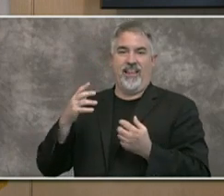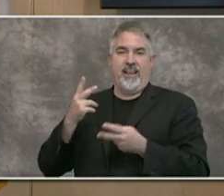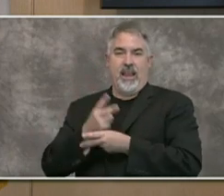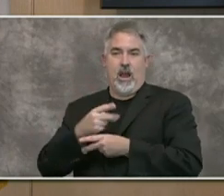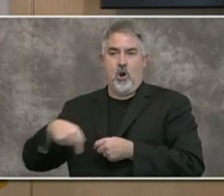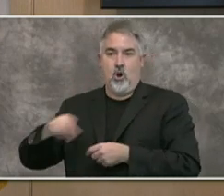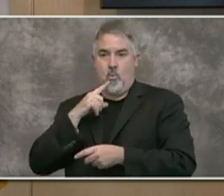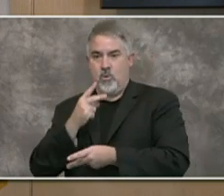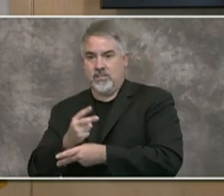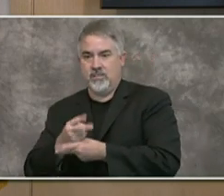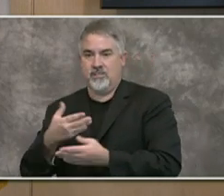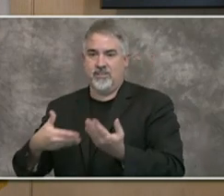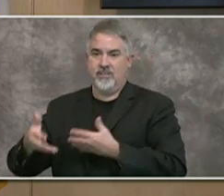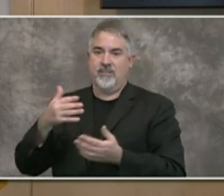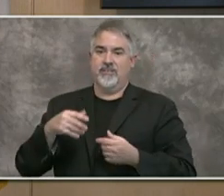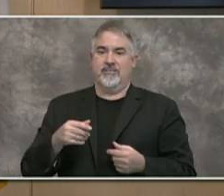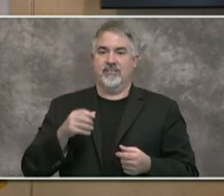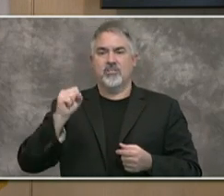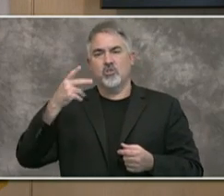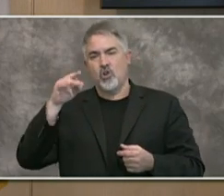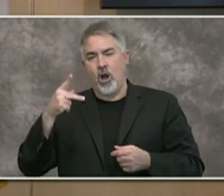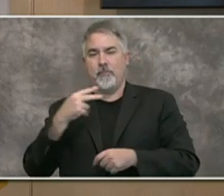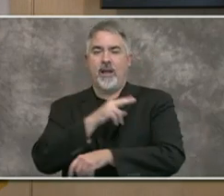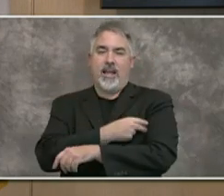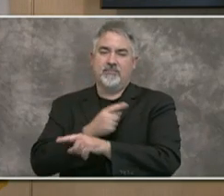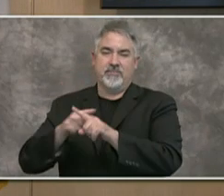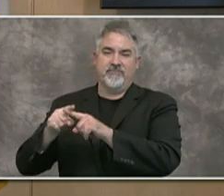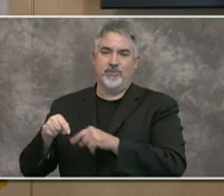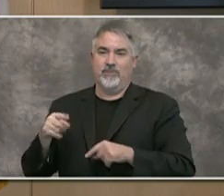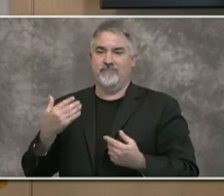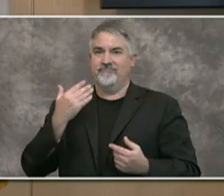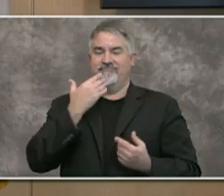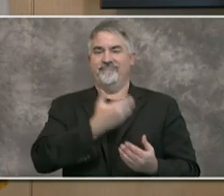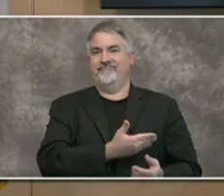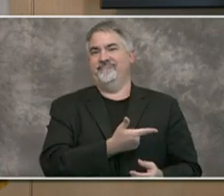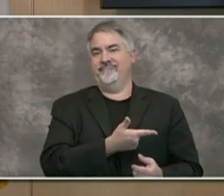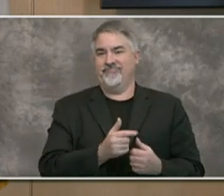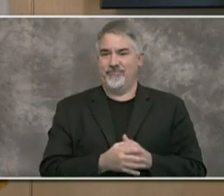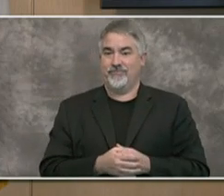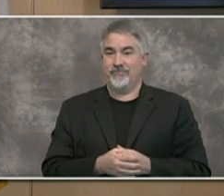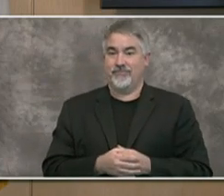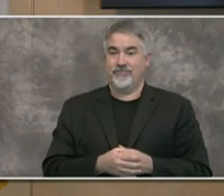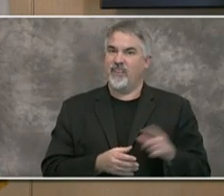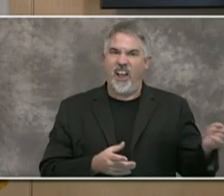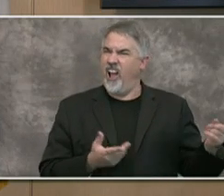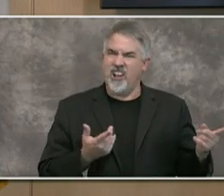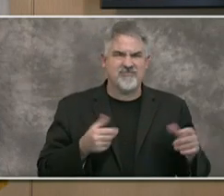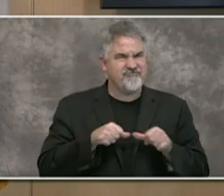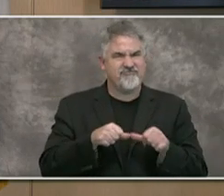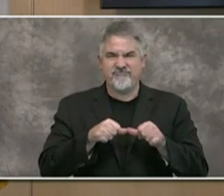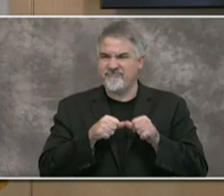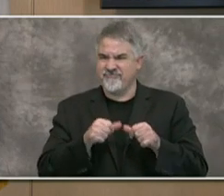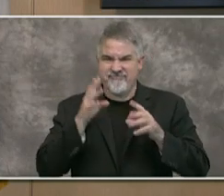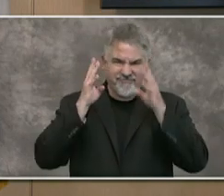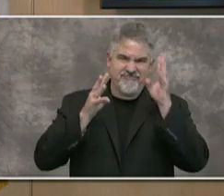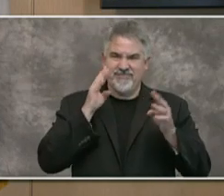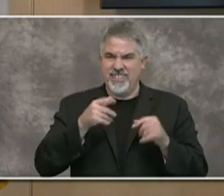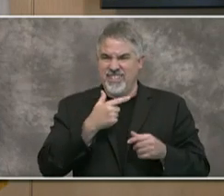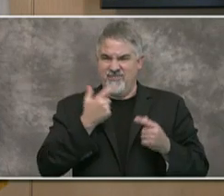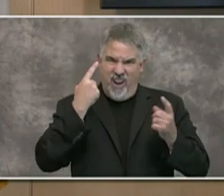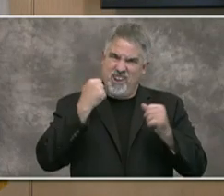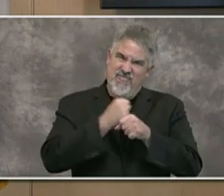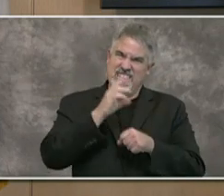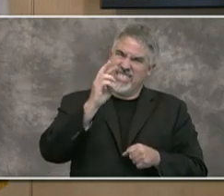Sharp, Kaiser Permanente, and Pomerado Hospital. They're not stopping, and they plan to make 600 face shields and